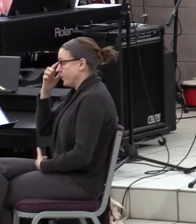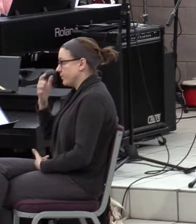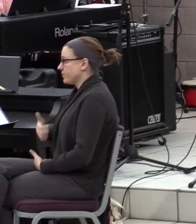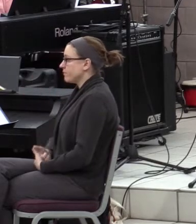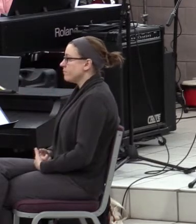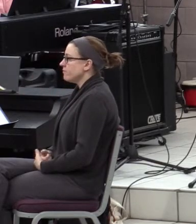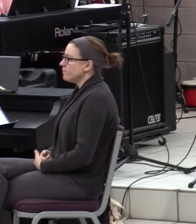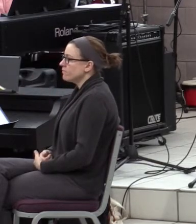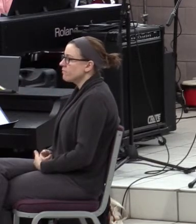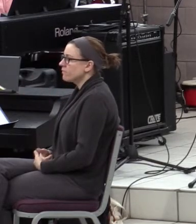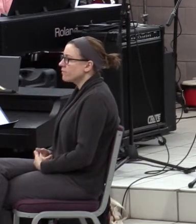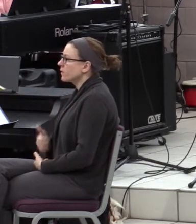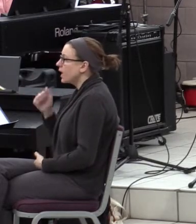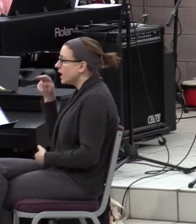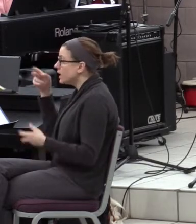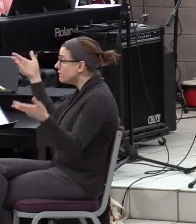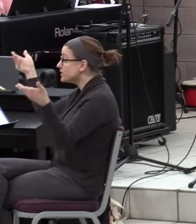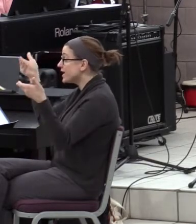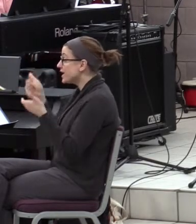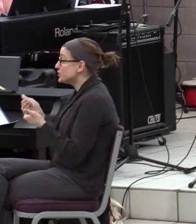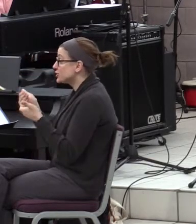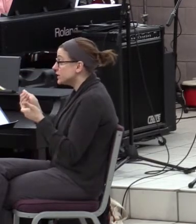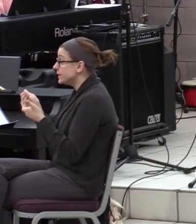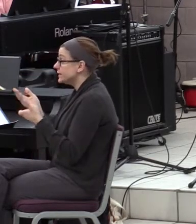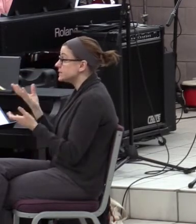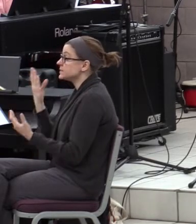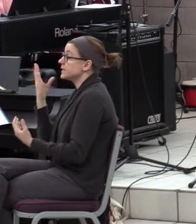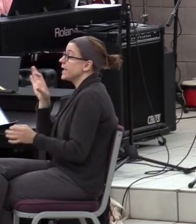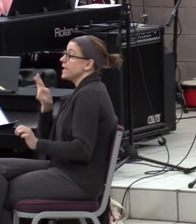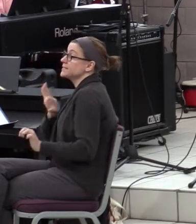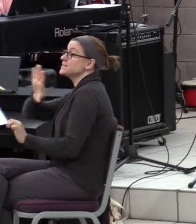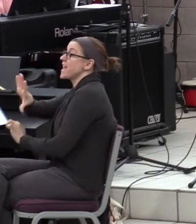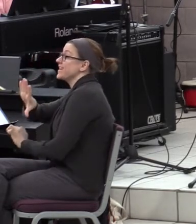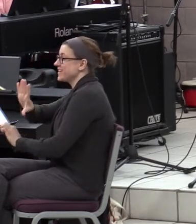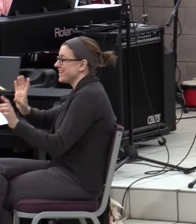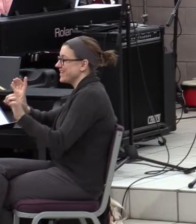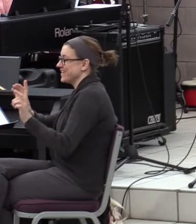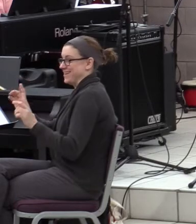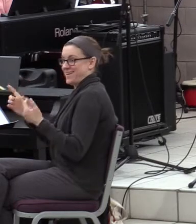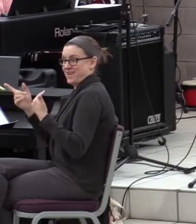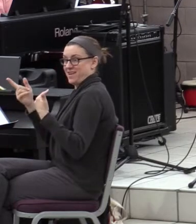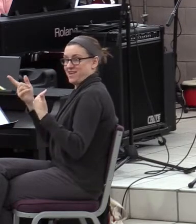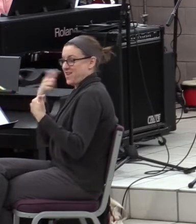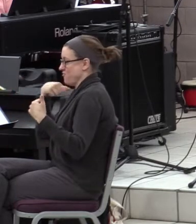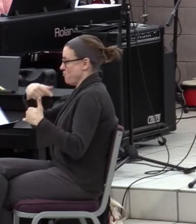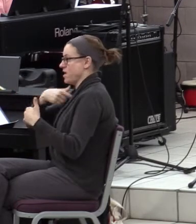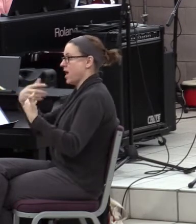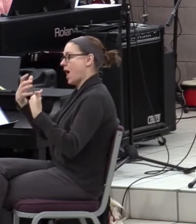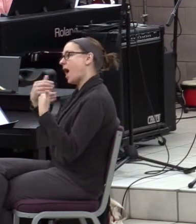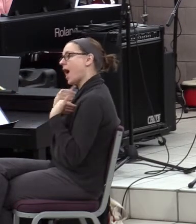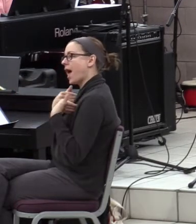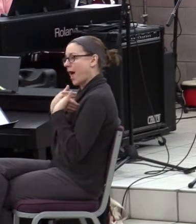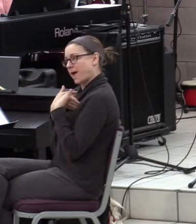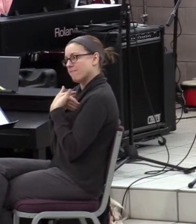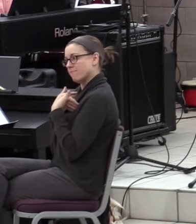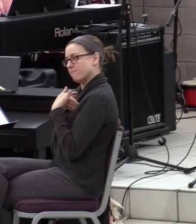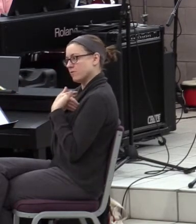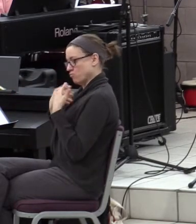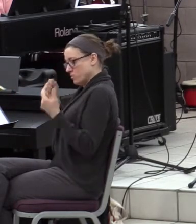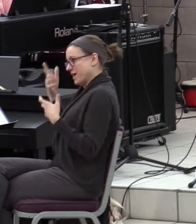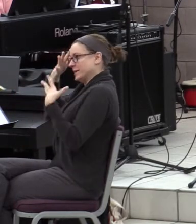An invitation is extended, and you and I have the prerogative whether or